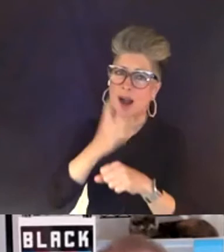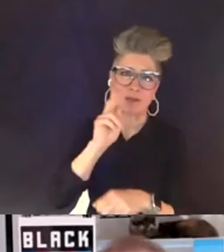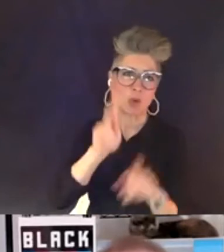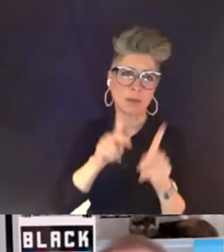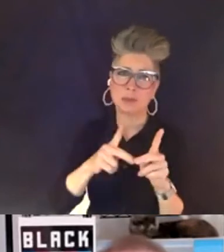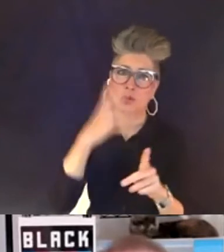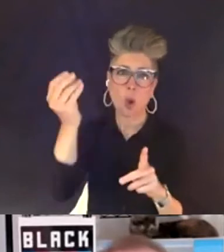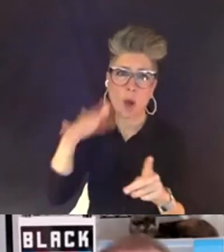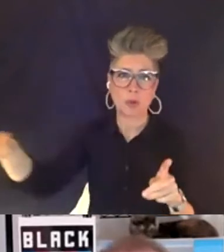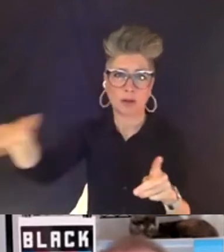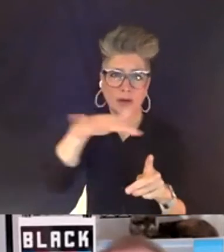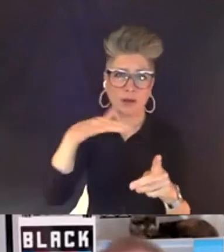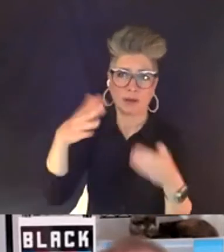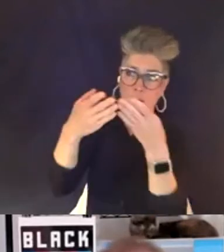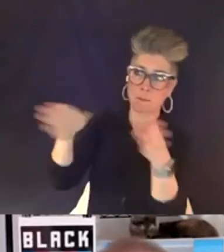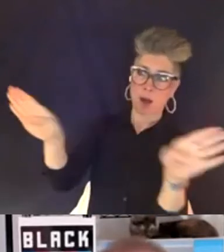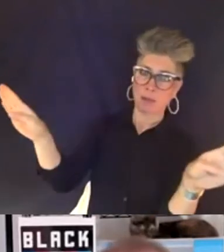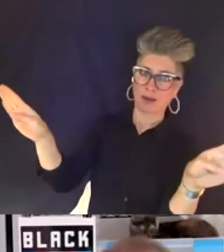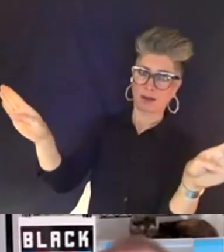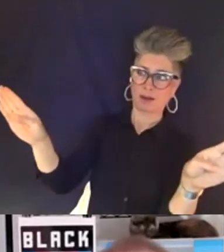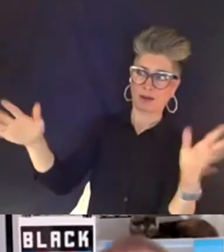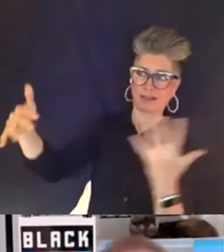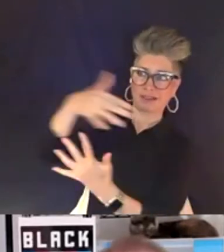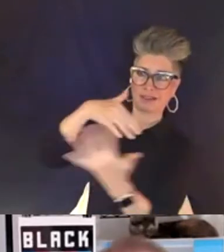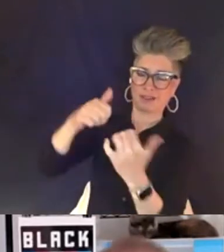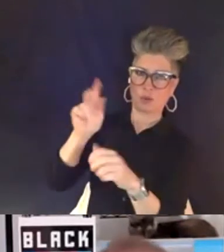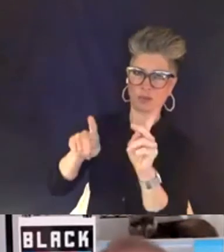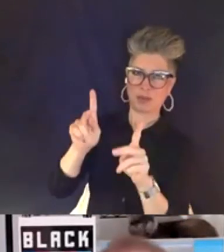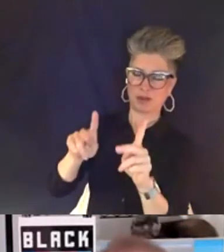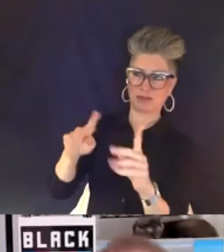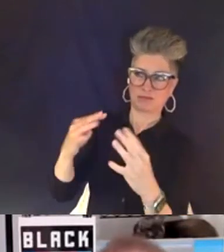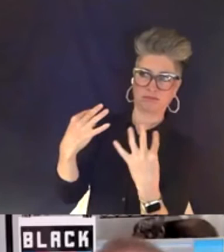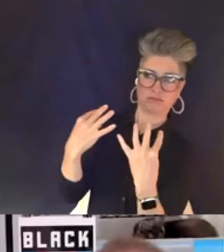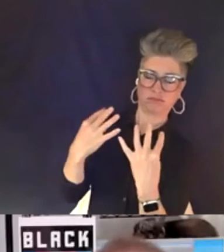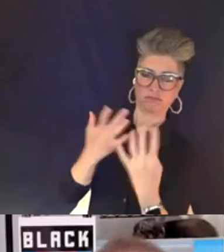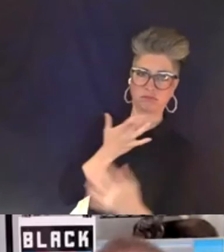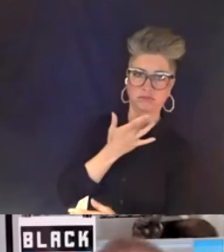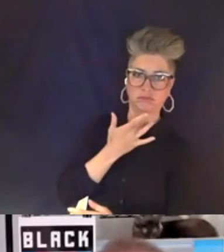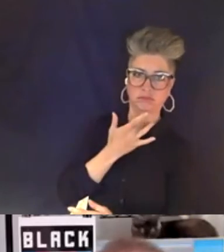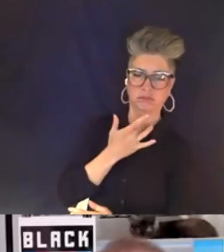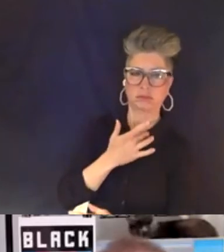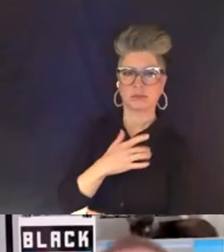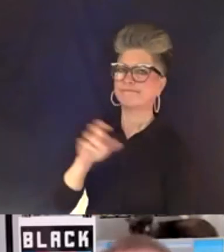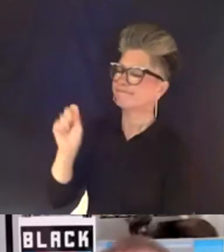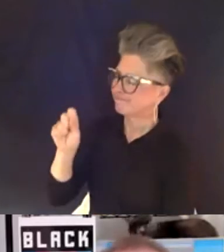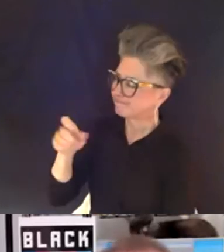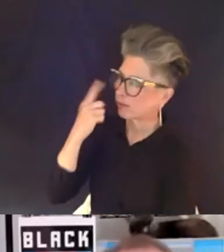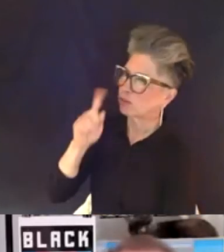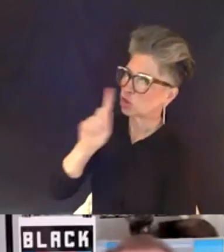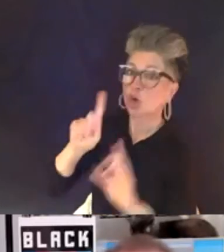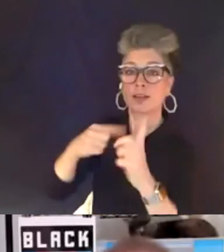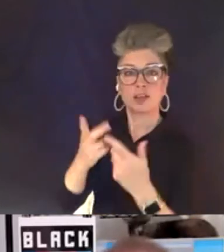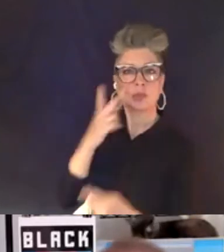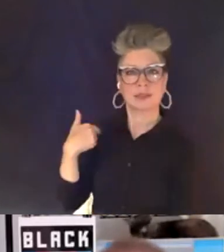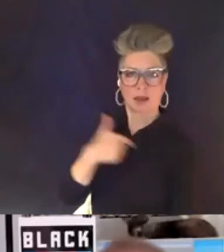and be in that environment to have to interact with people. So for sure, yay. For sure. Yep. And so then you'll see all of us there. So